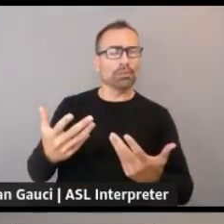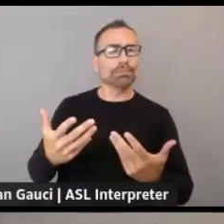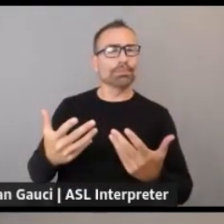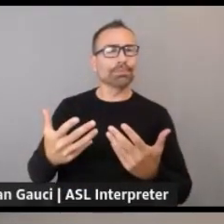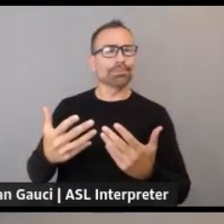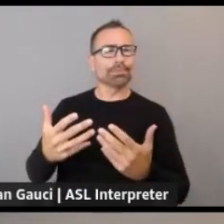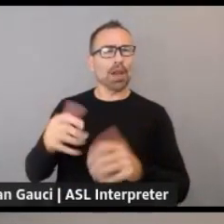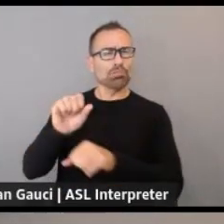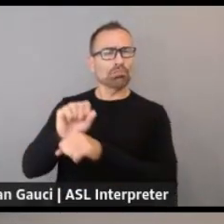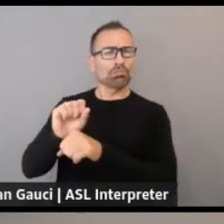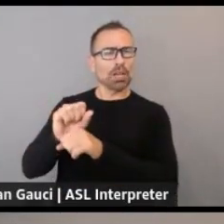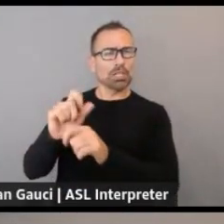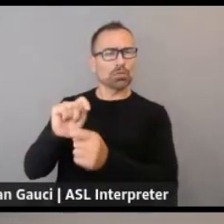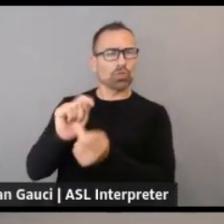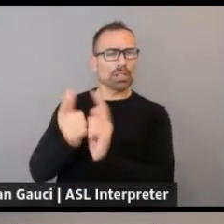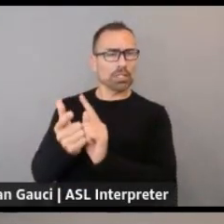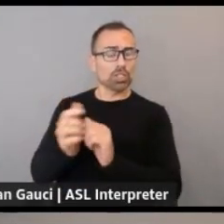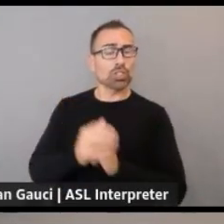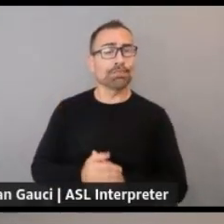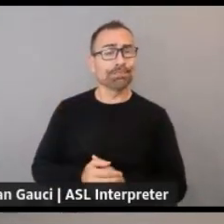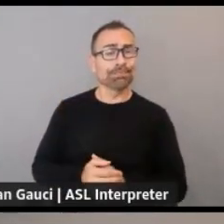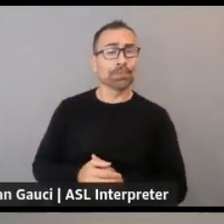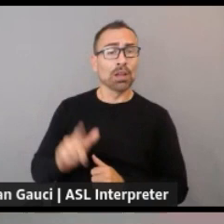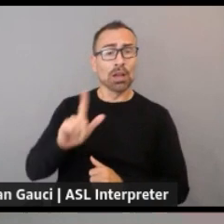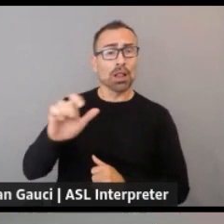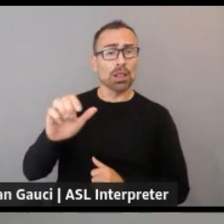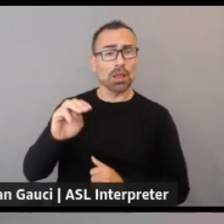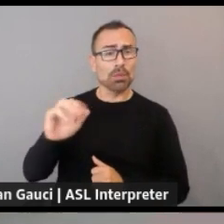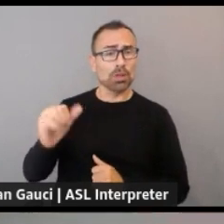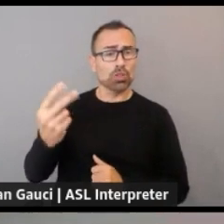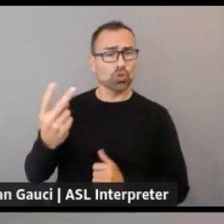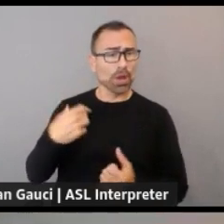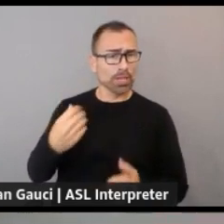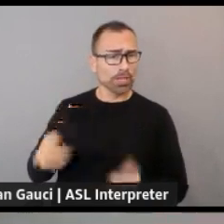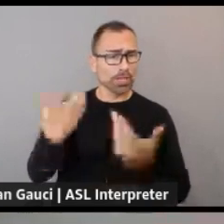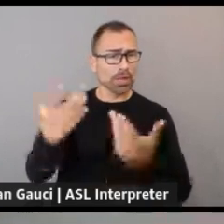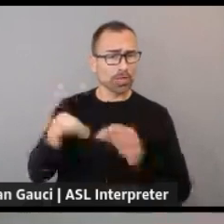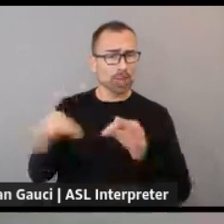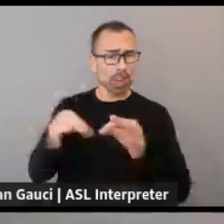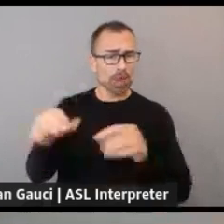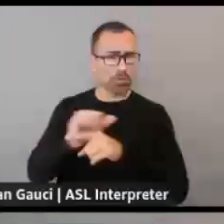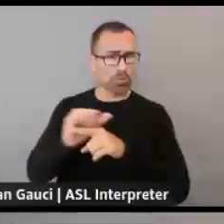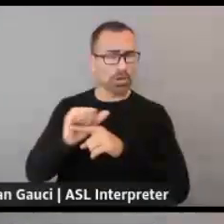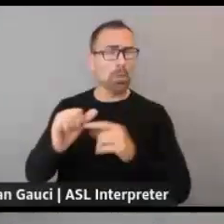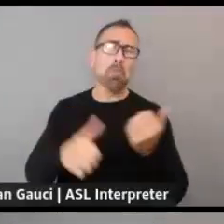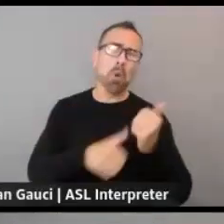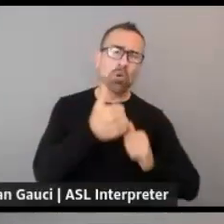Llama 2 is actually trained on multiple languages. It's primarily English, but it can